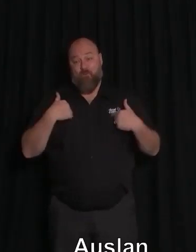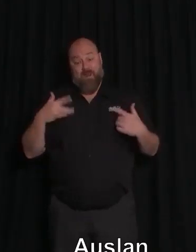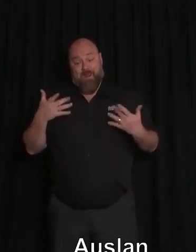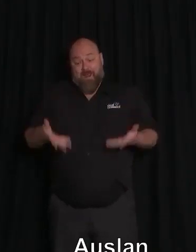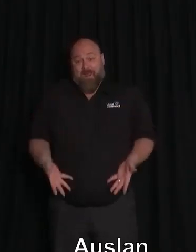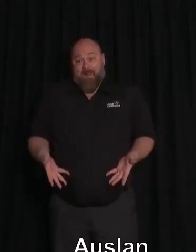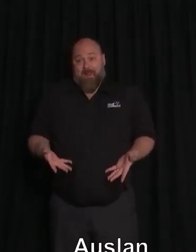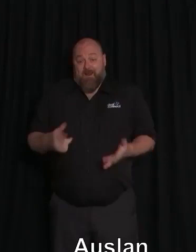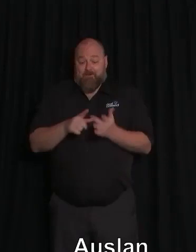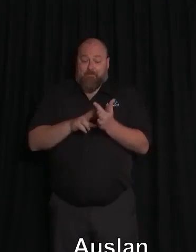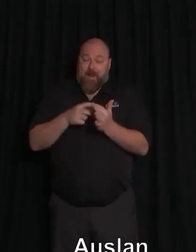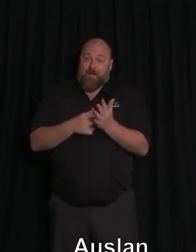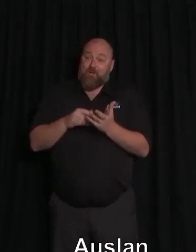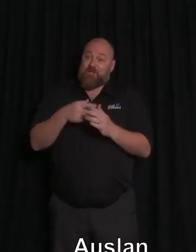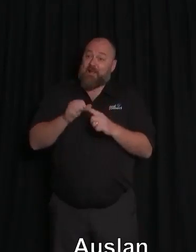rights. Thank you.